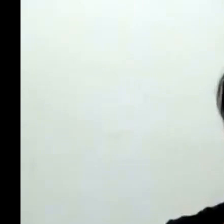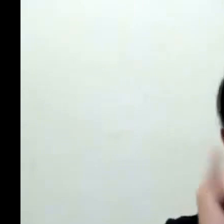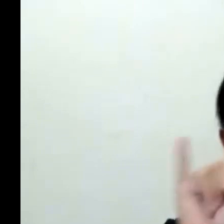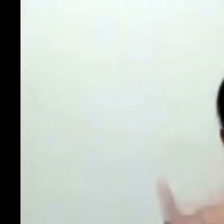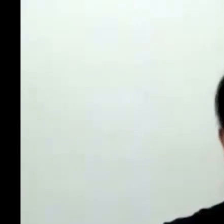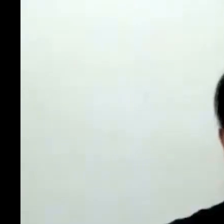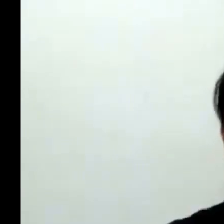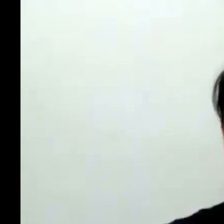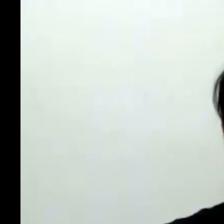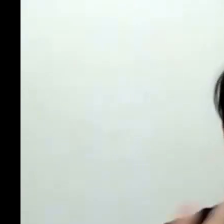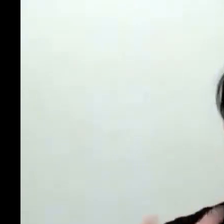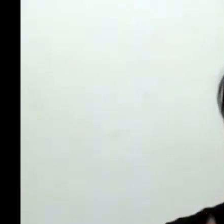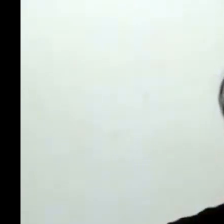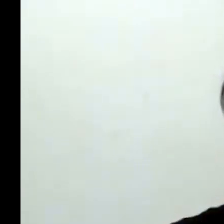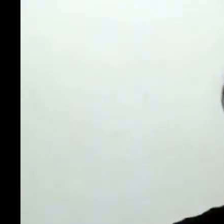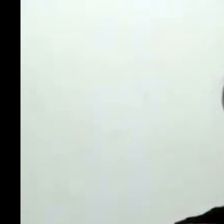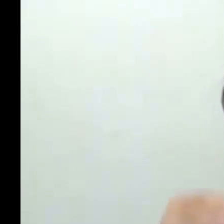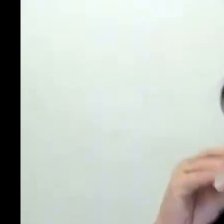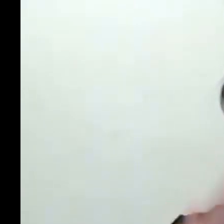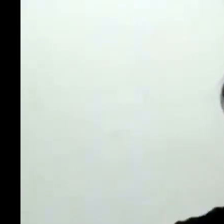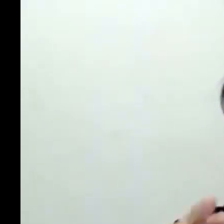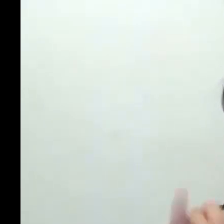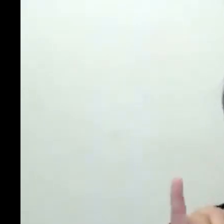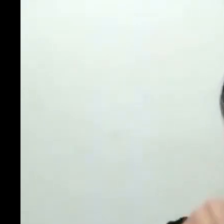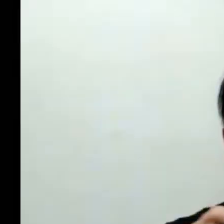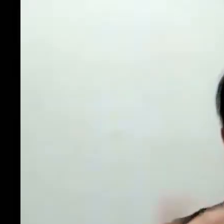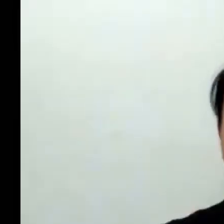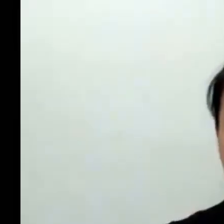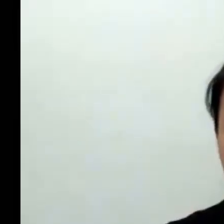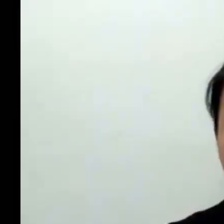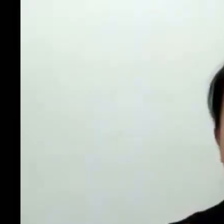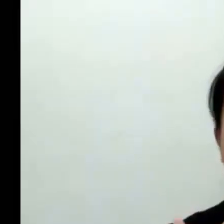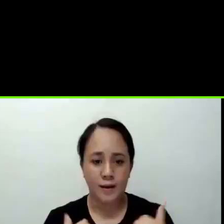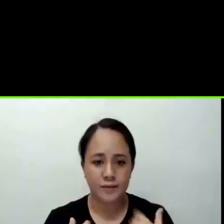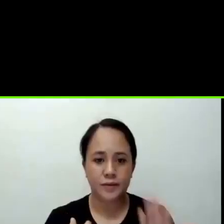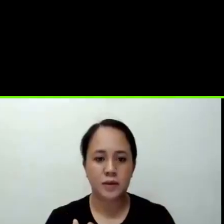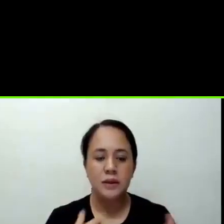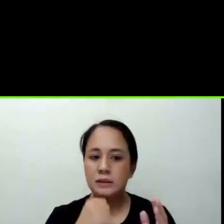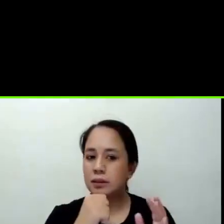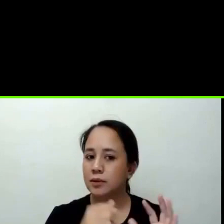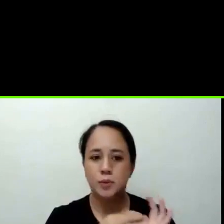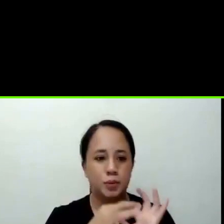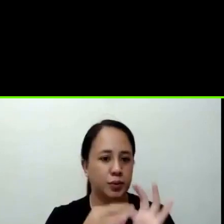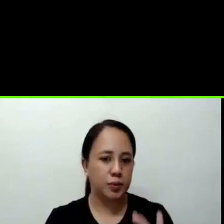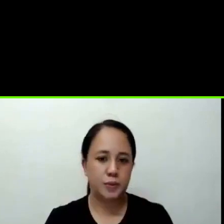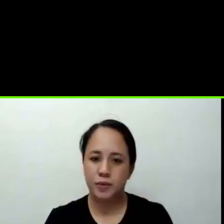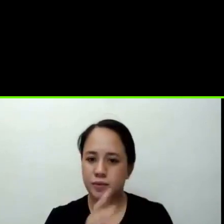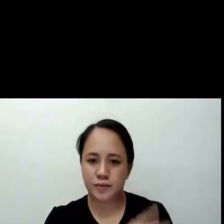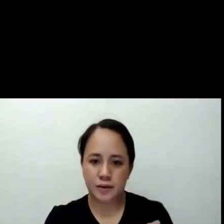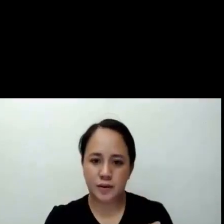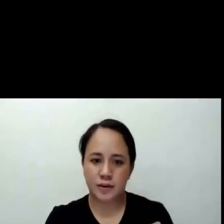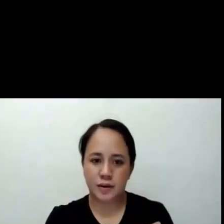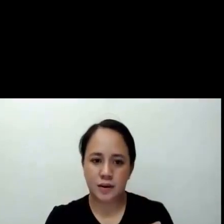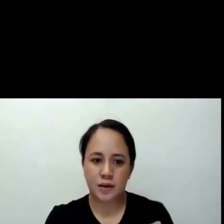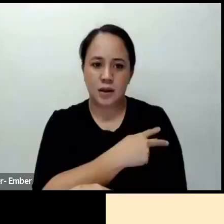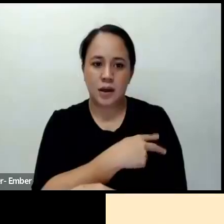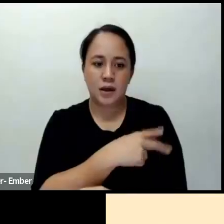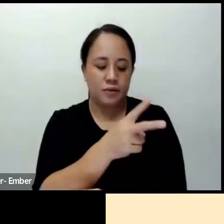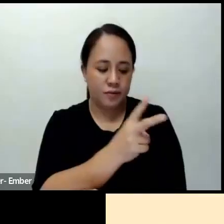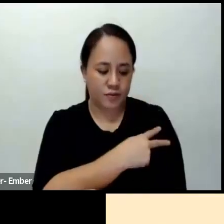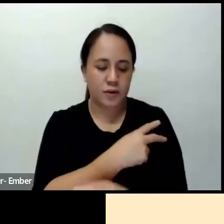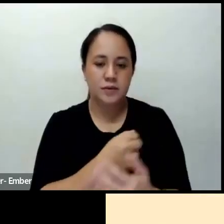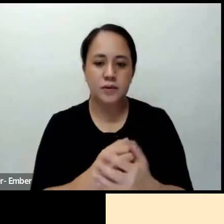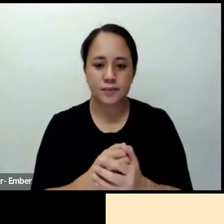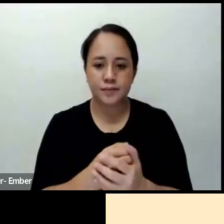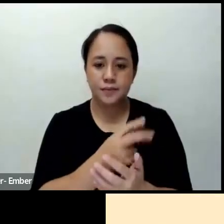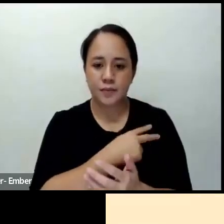Miko's graph will show that. It has no correlation with vaccination. And the vaccine,